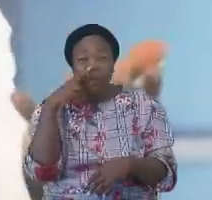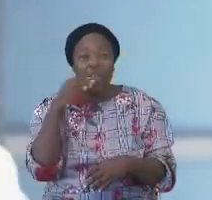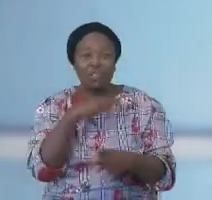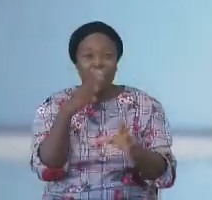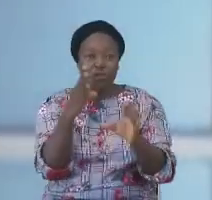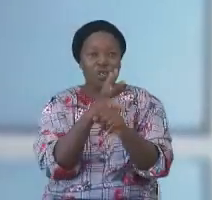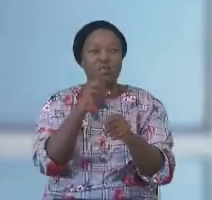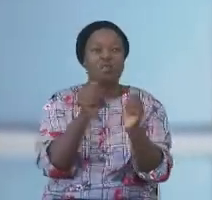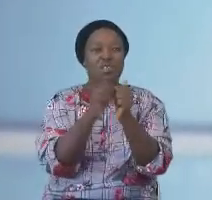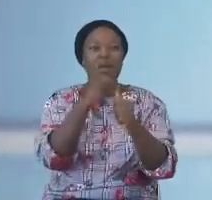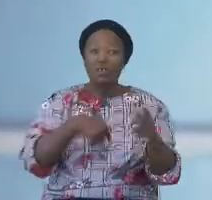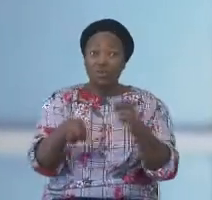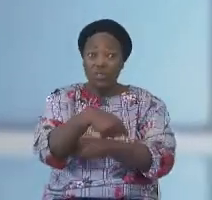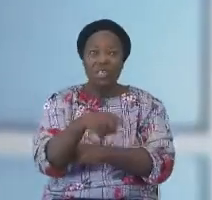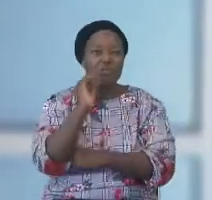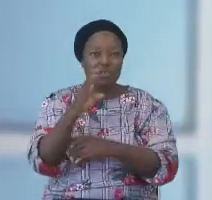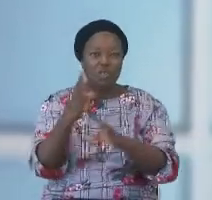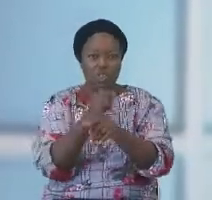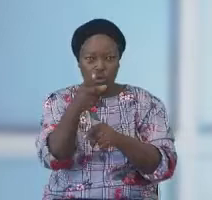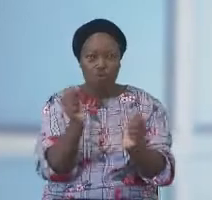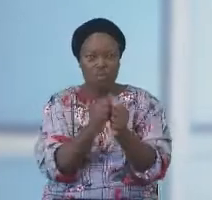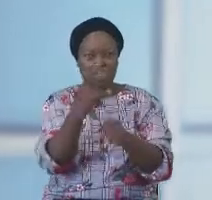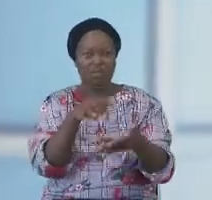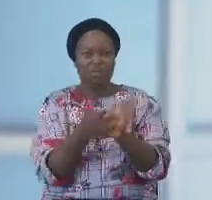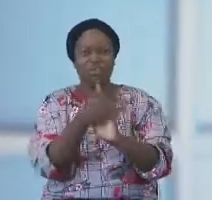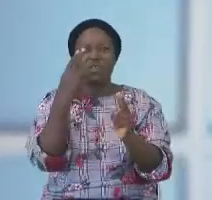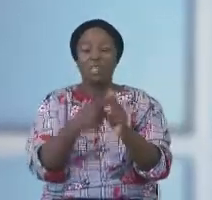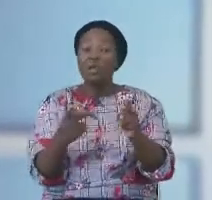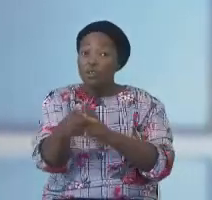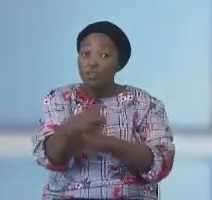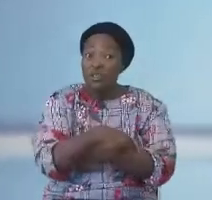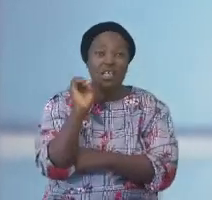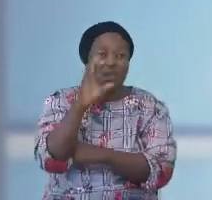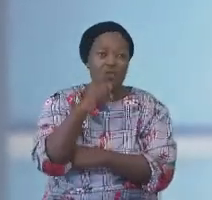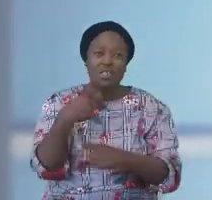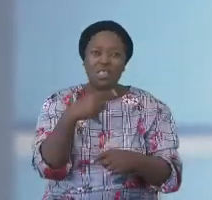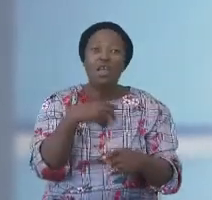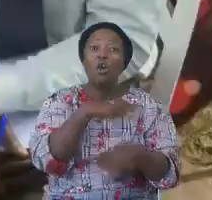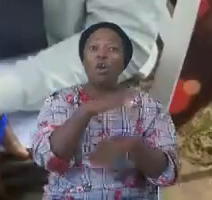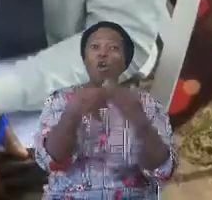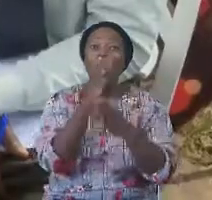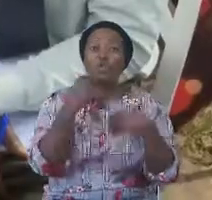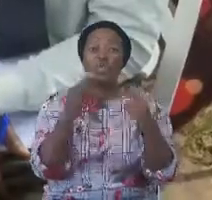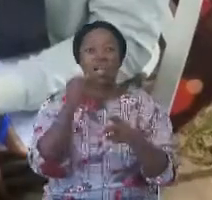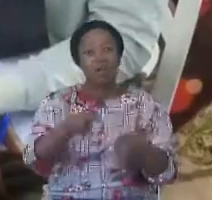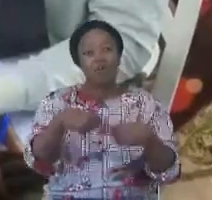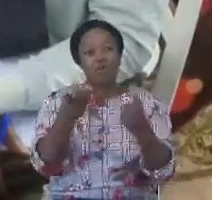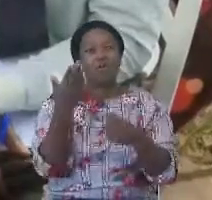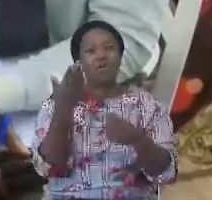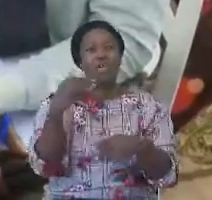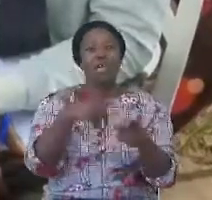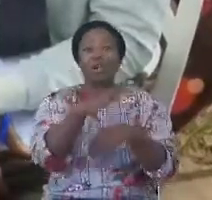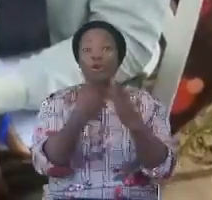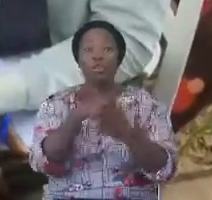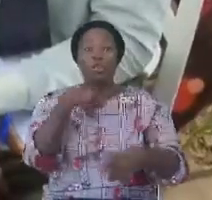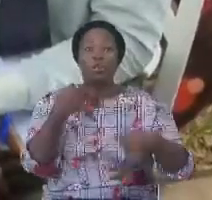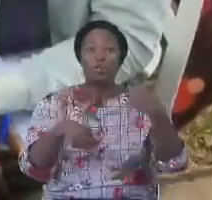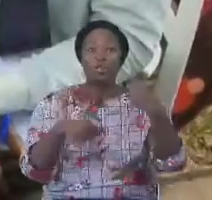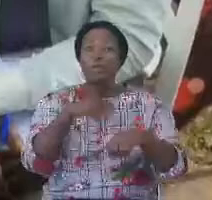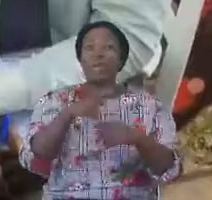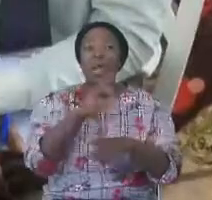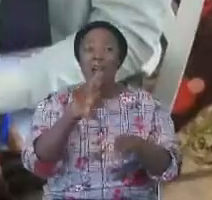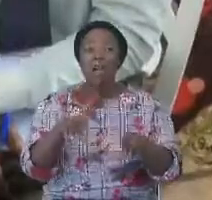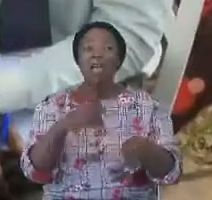also tubed this man was the emma and today he will take you with him today he will